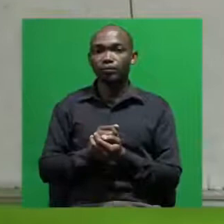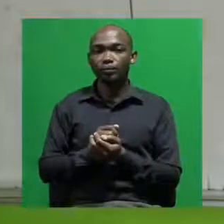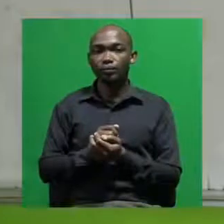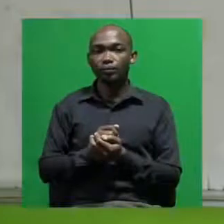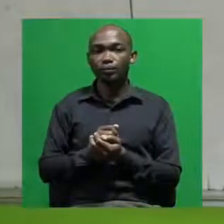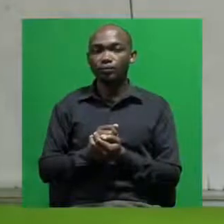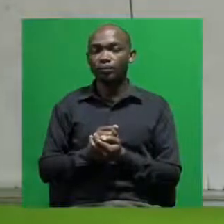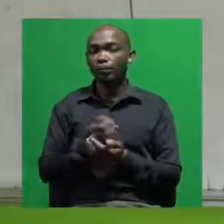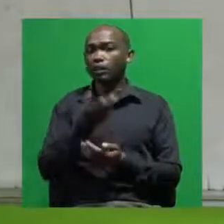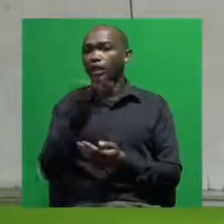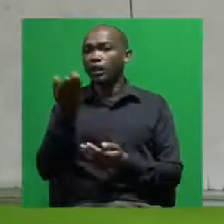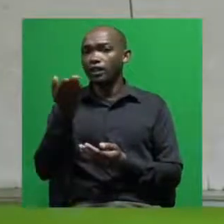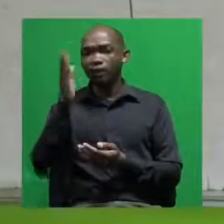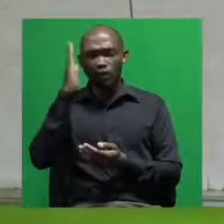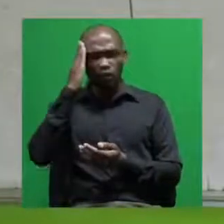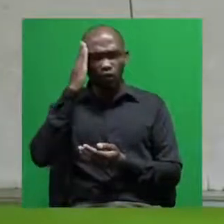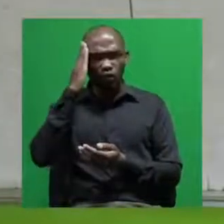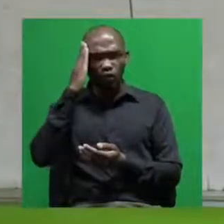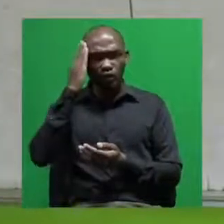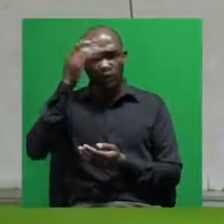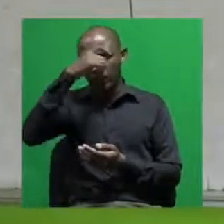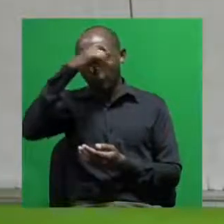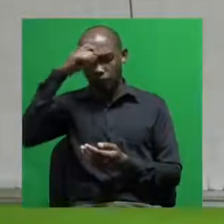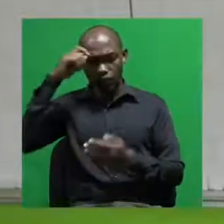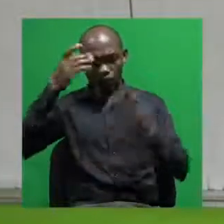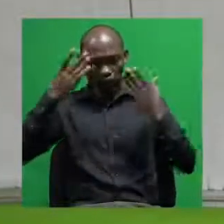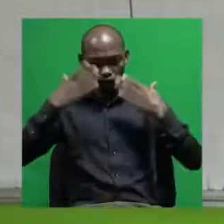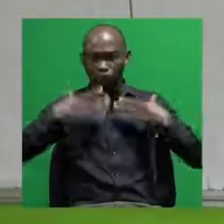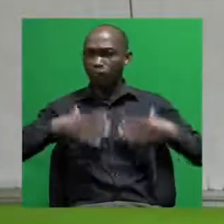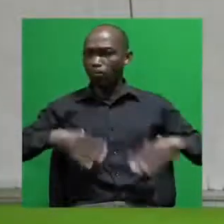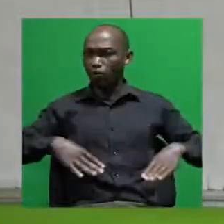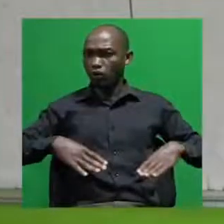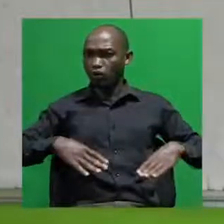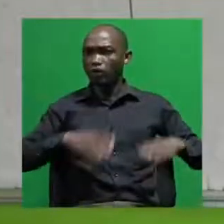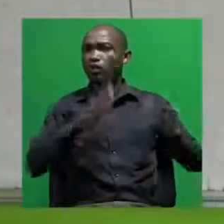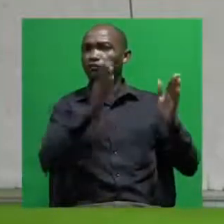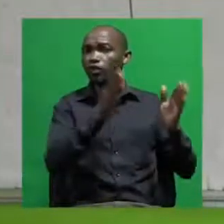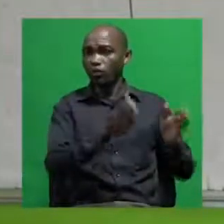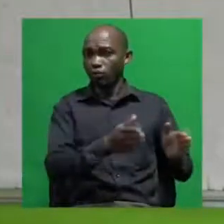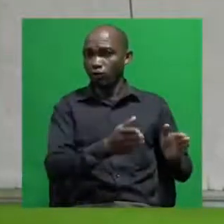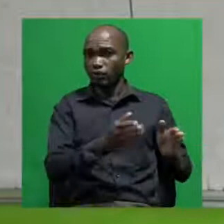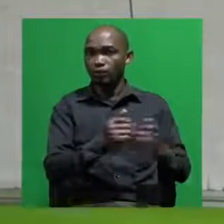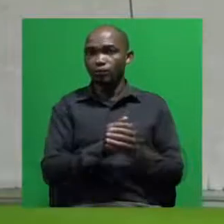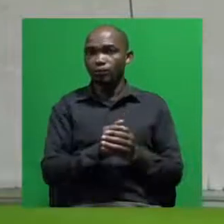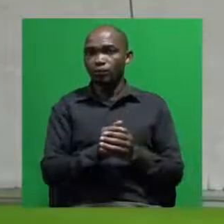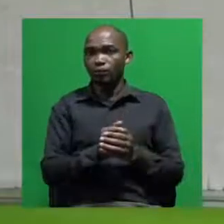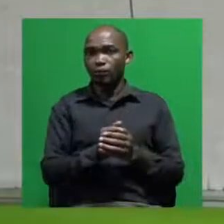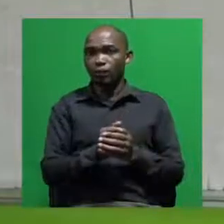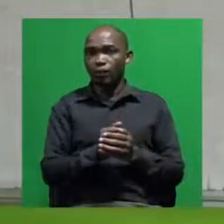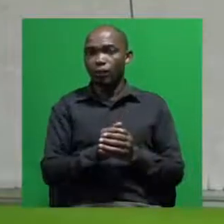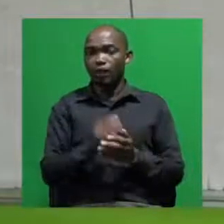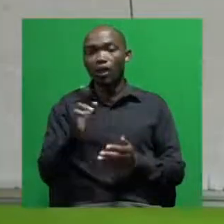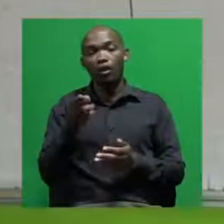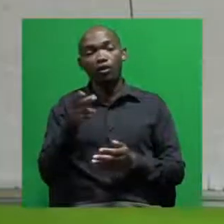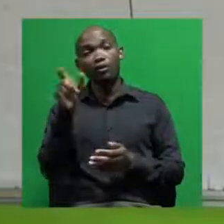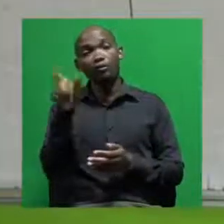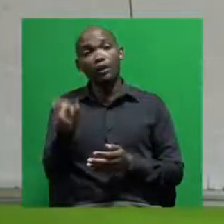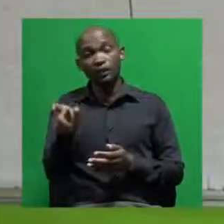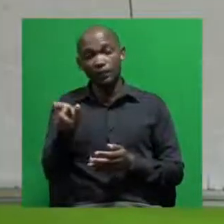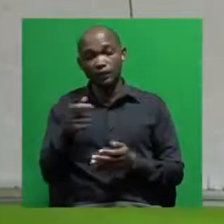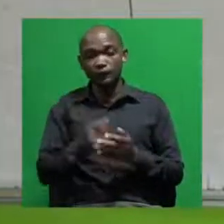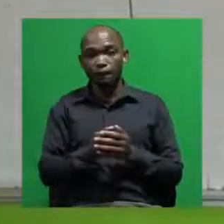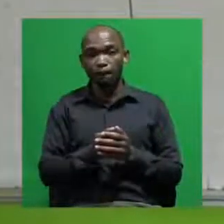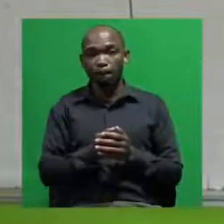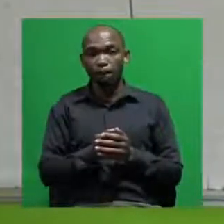is there anyone who will remind us upon the temperature of the human body?